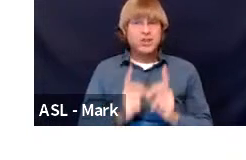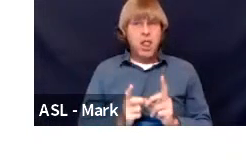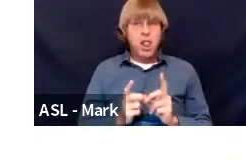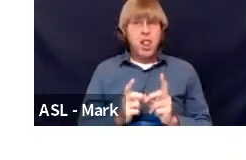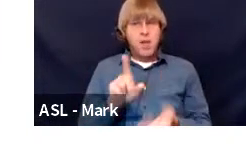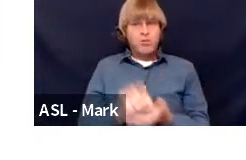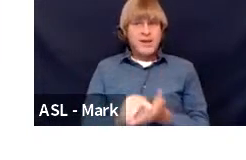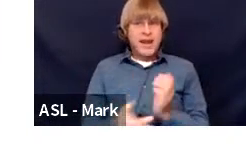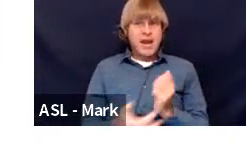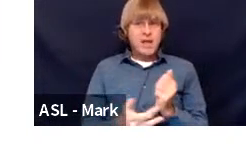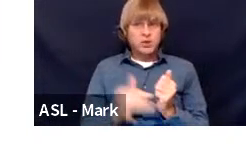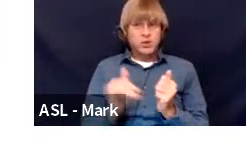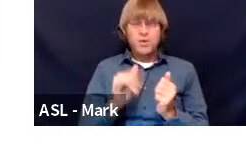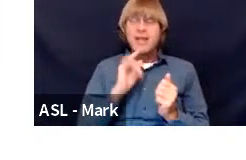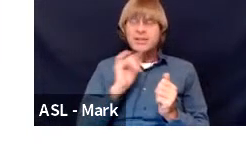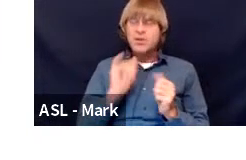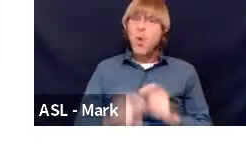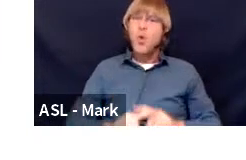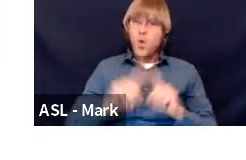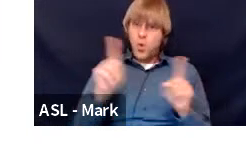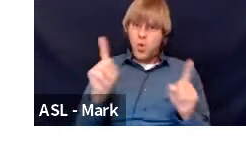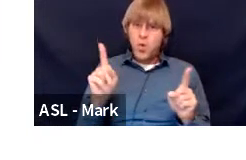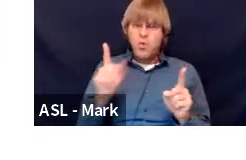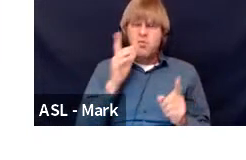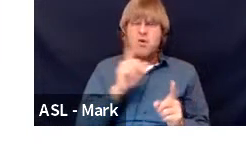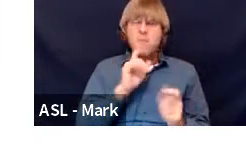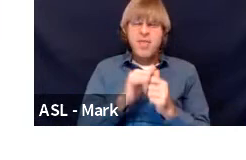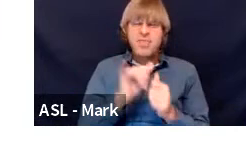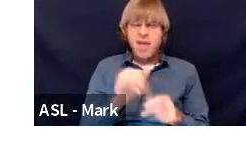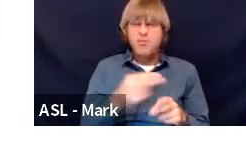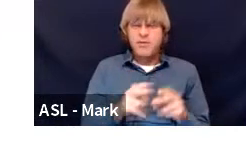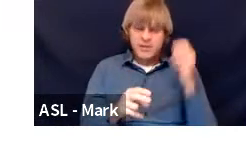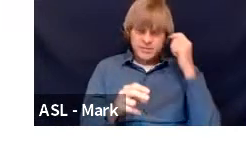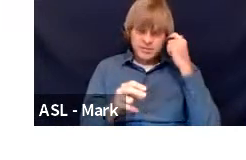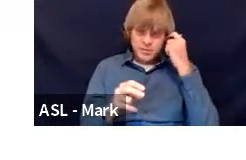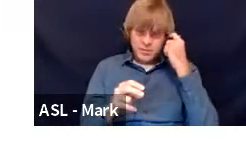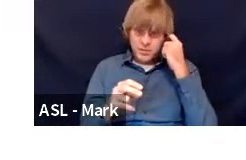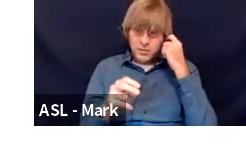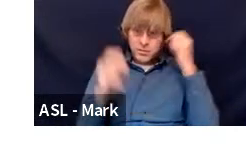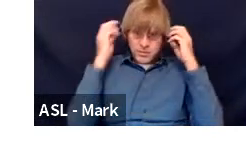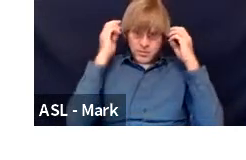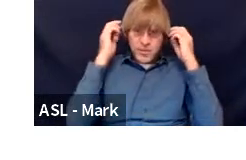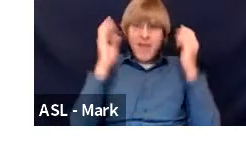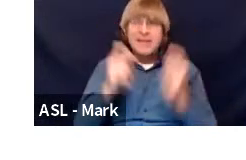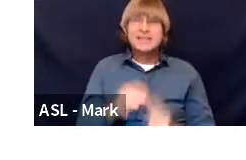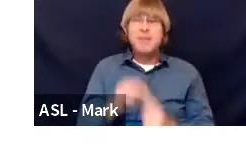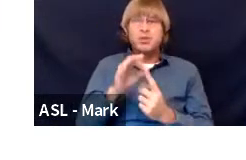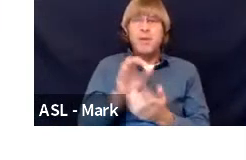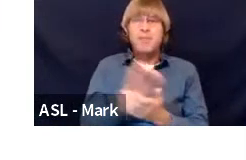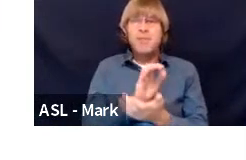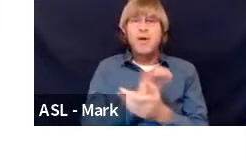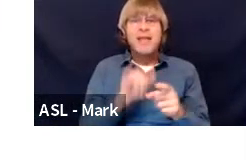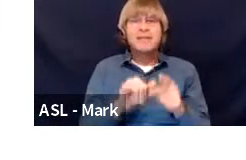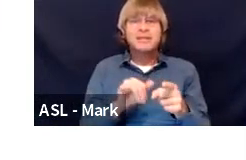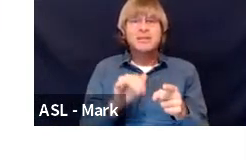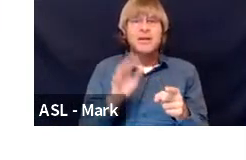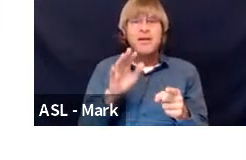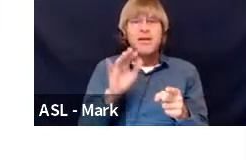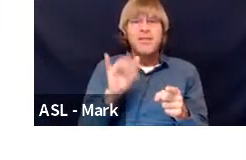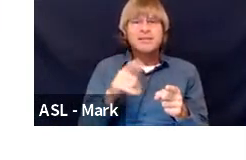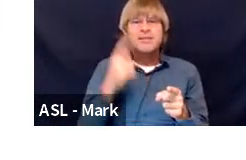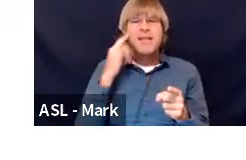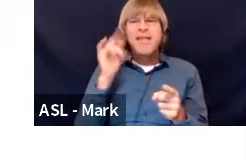print technology, which is a whole other thing. I'll touch on it briefly. And then specialty papers, which is, think